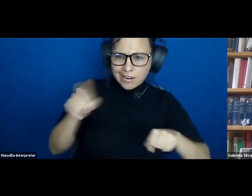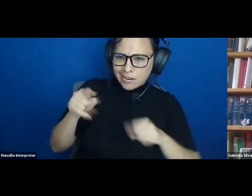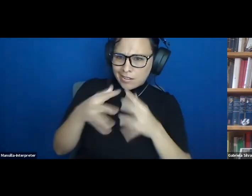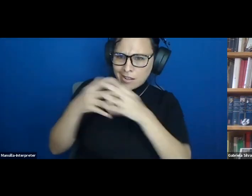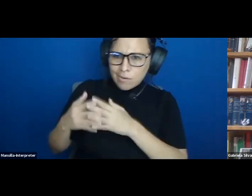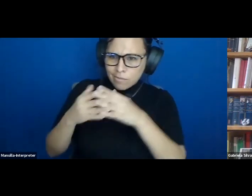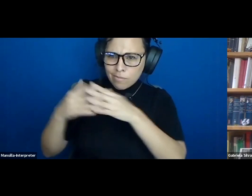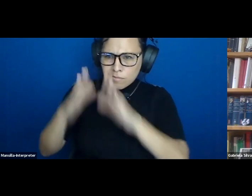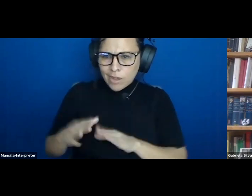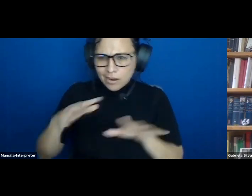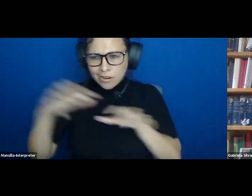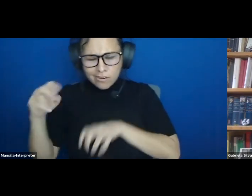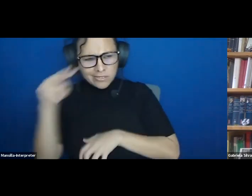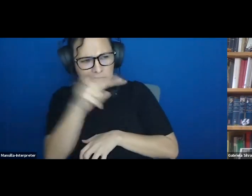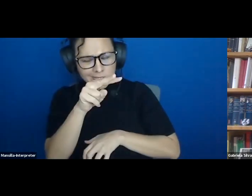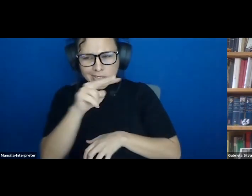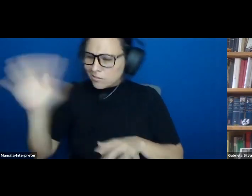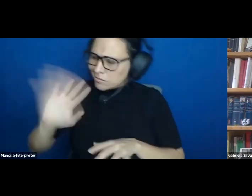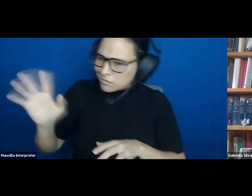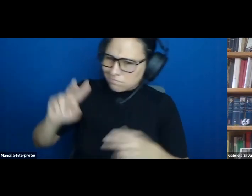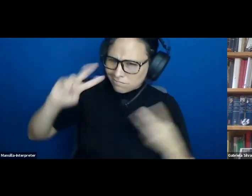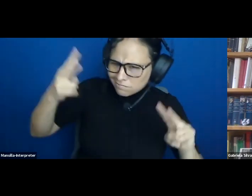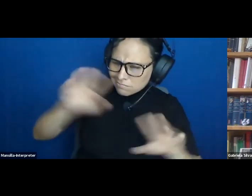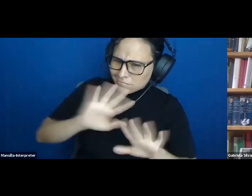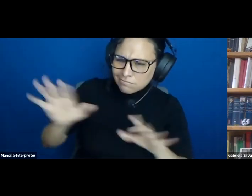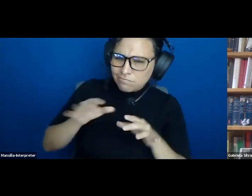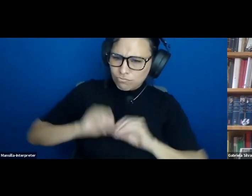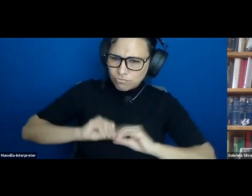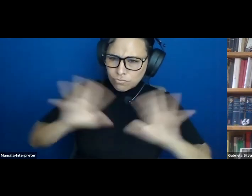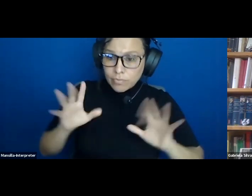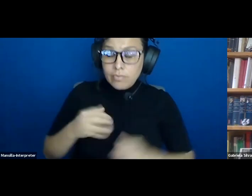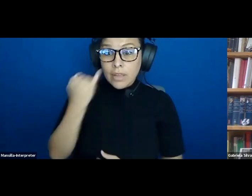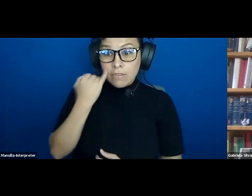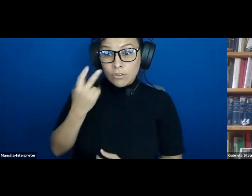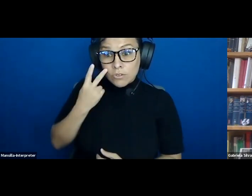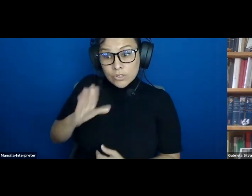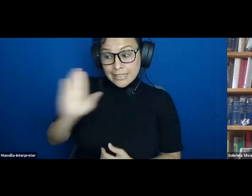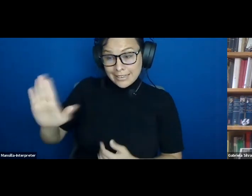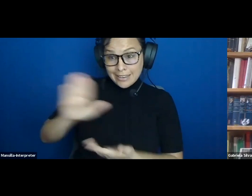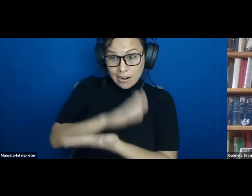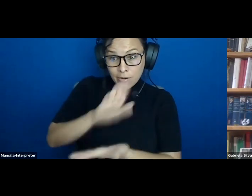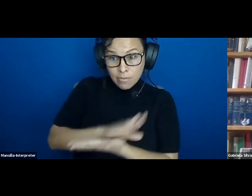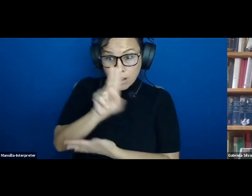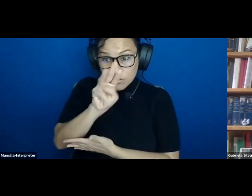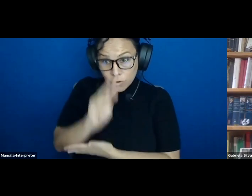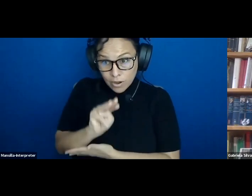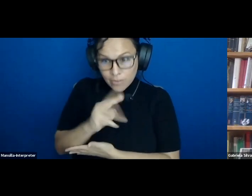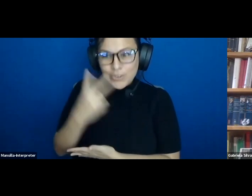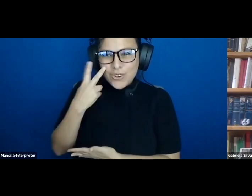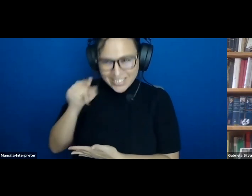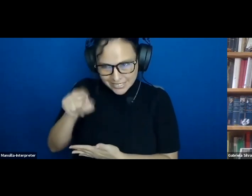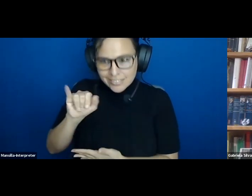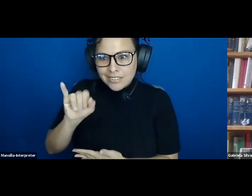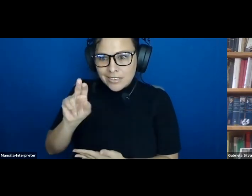still carries on to this day. If we look at Margaret's papers at UNM, we can find this same piece published